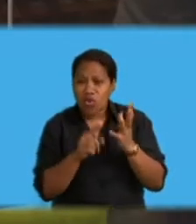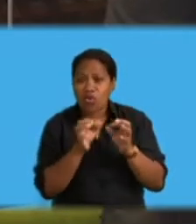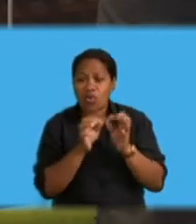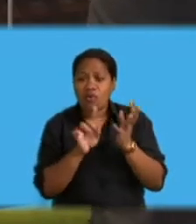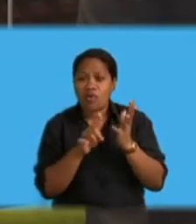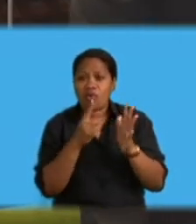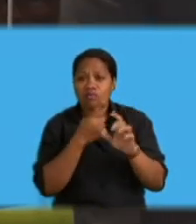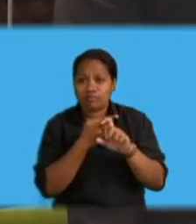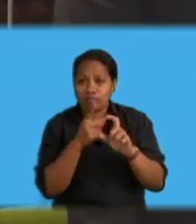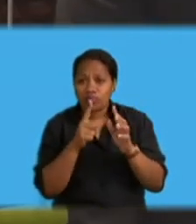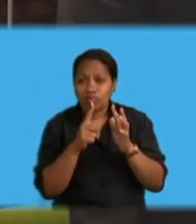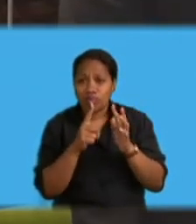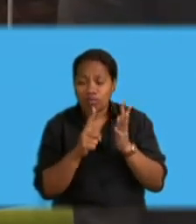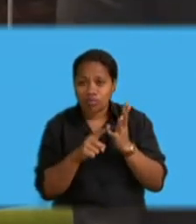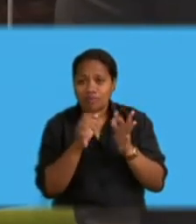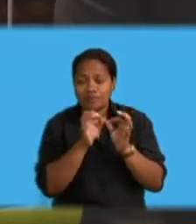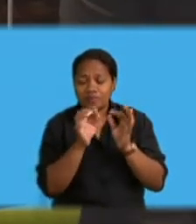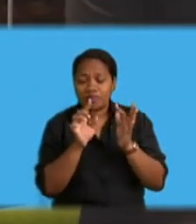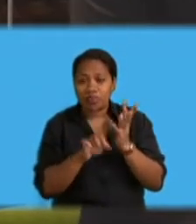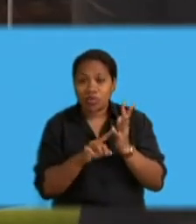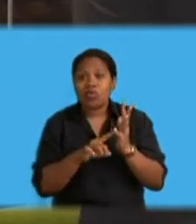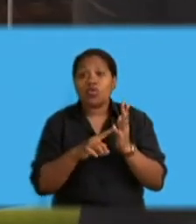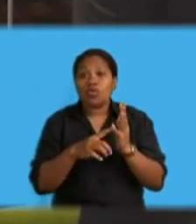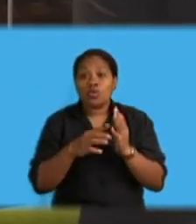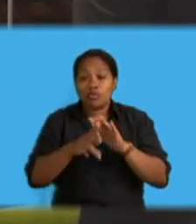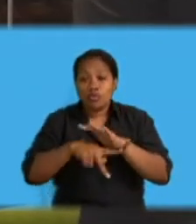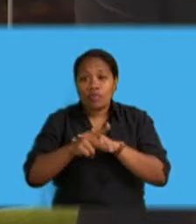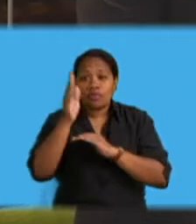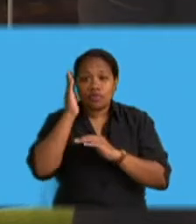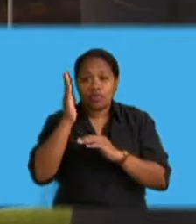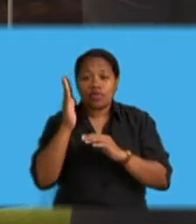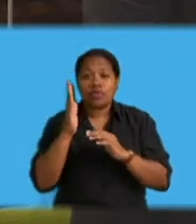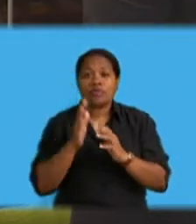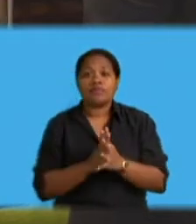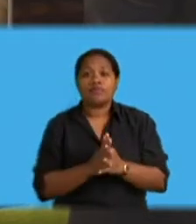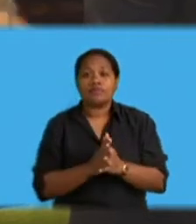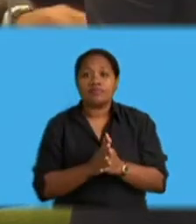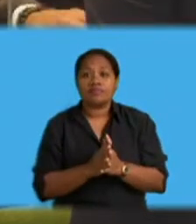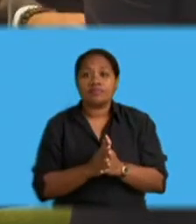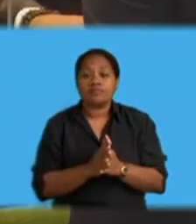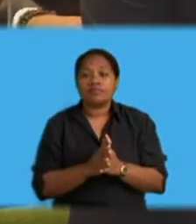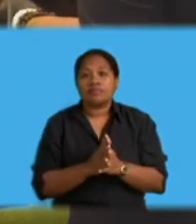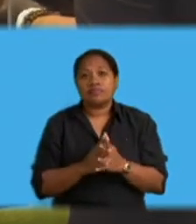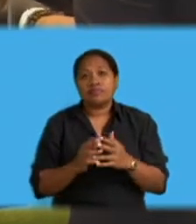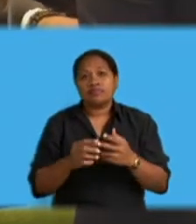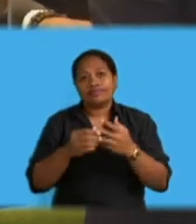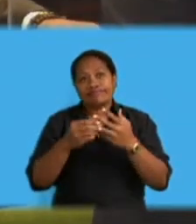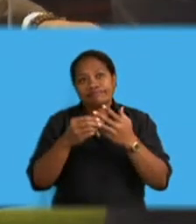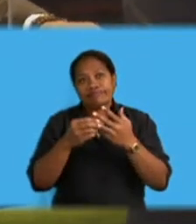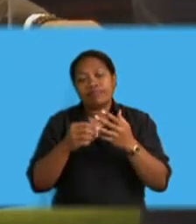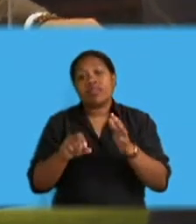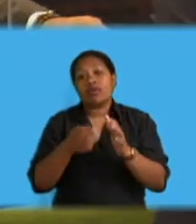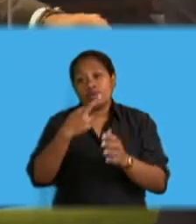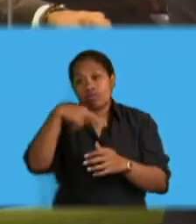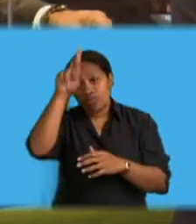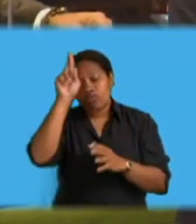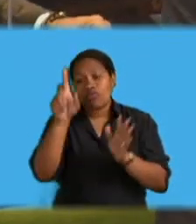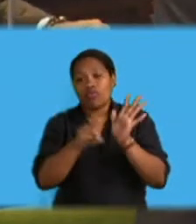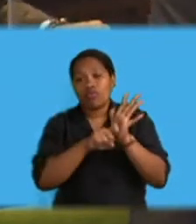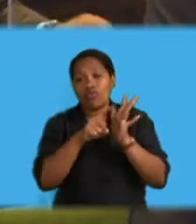Primary School, Vatuyaka Primary School, Arya Kanya Patshala School, Ratu Rusiate Memorial